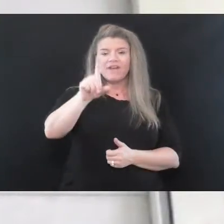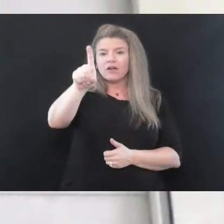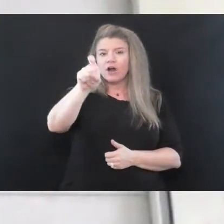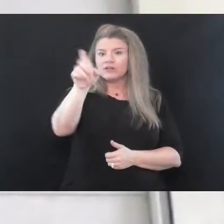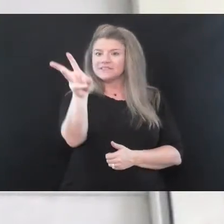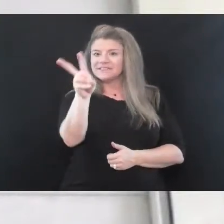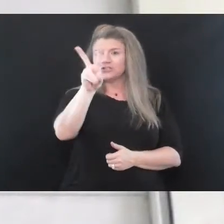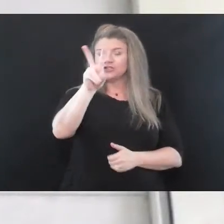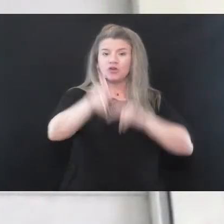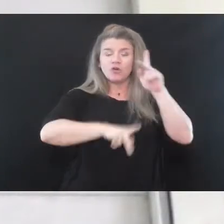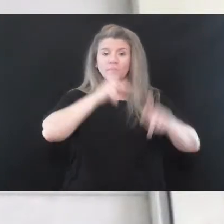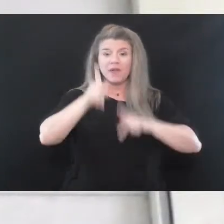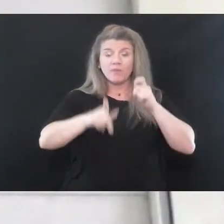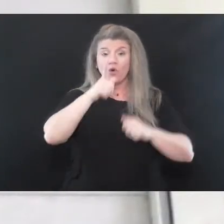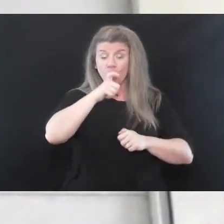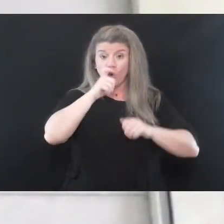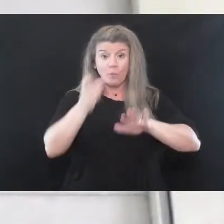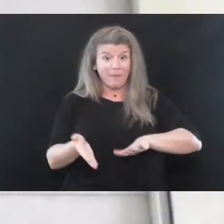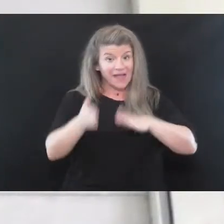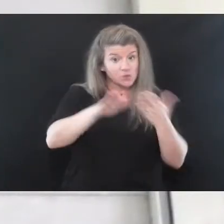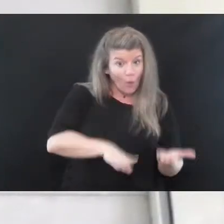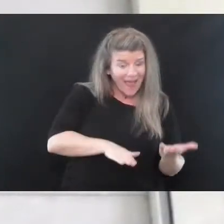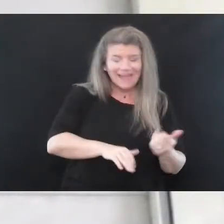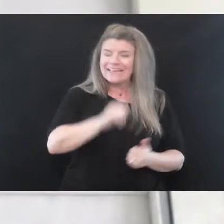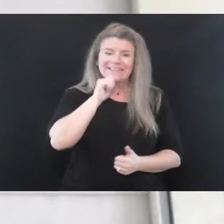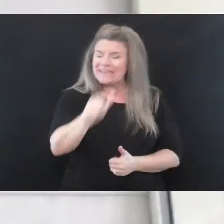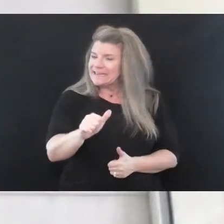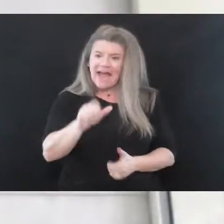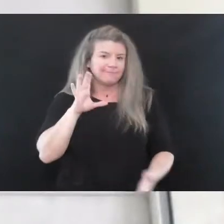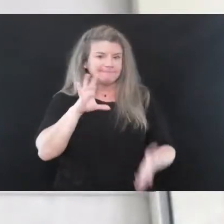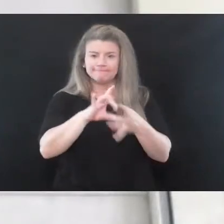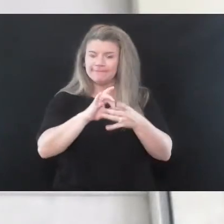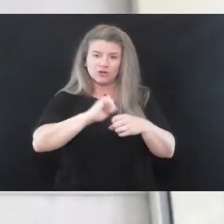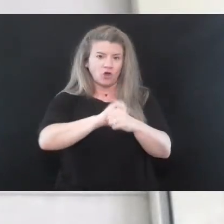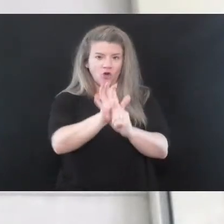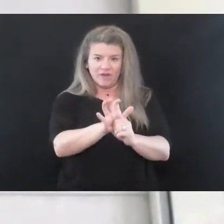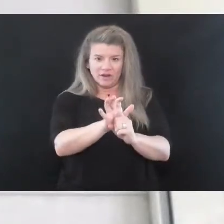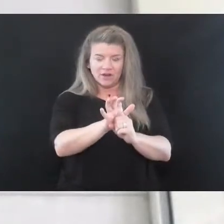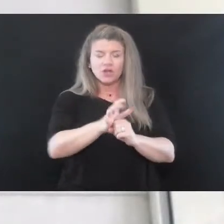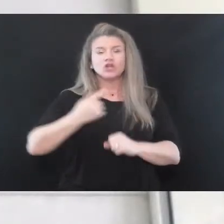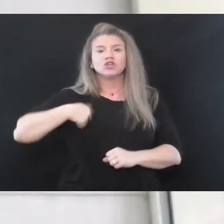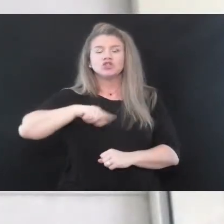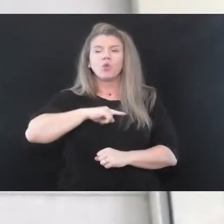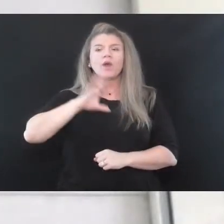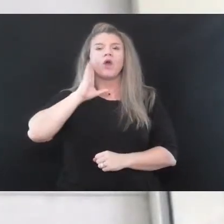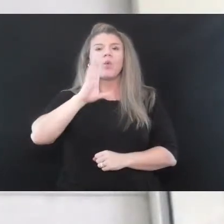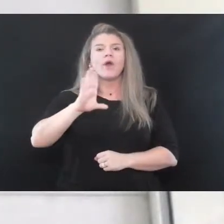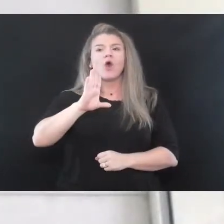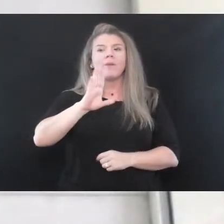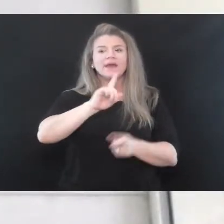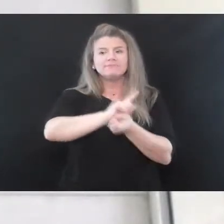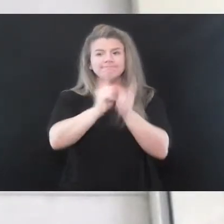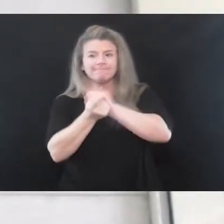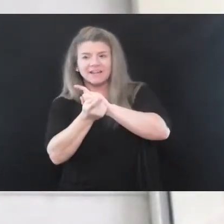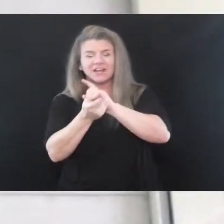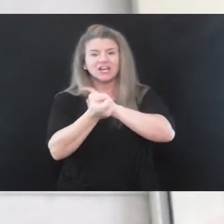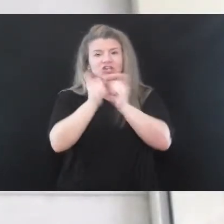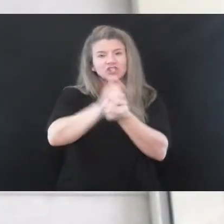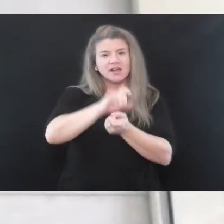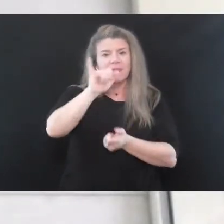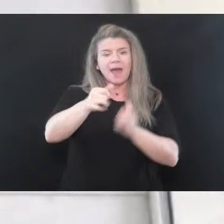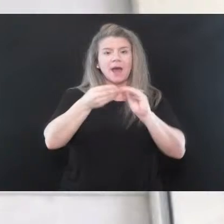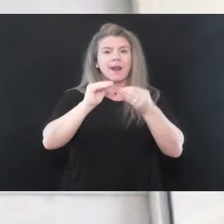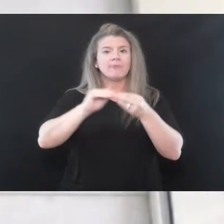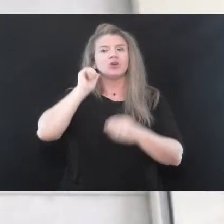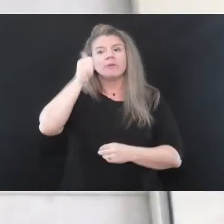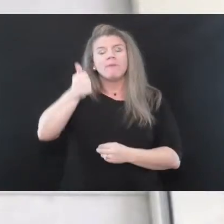162 people who did pass away did not die of a COVID-related death. So we will be removing those numbers tomorrow on our